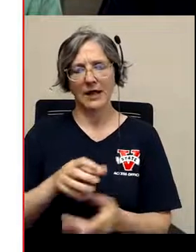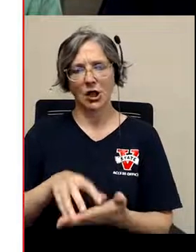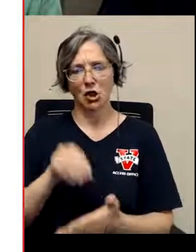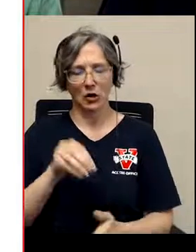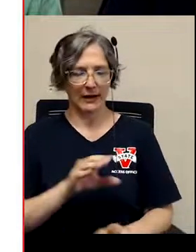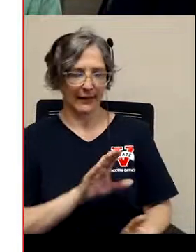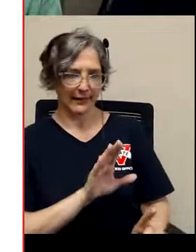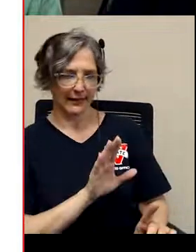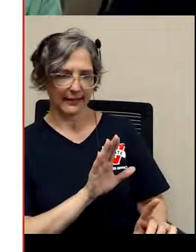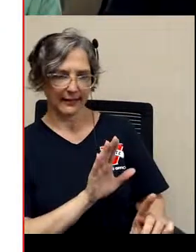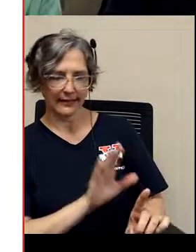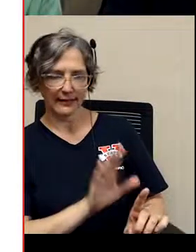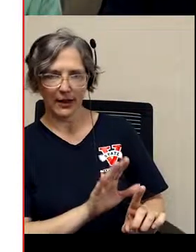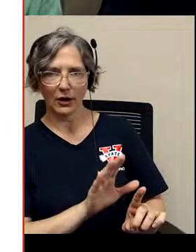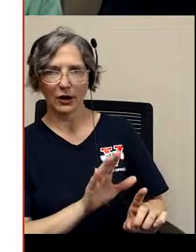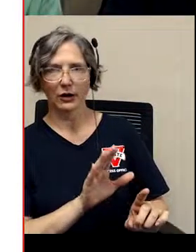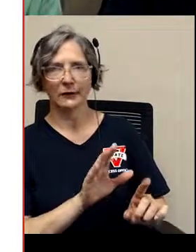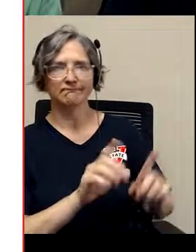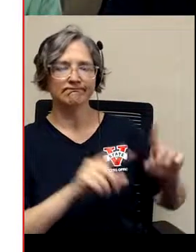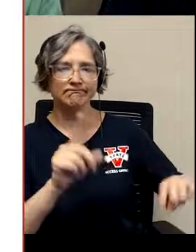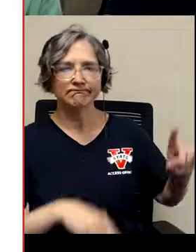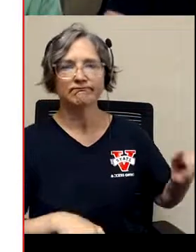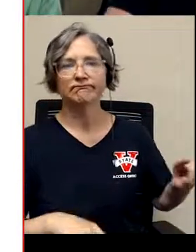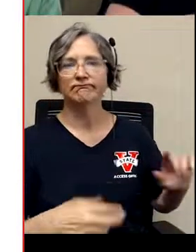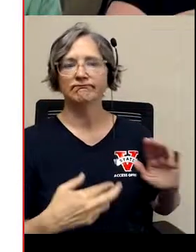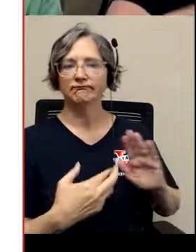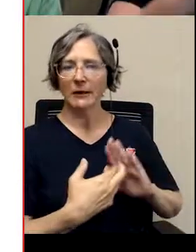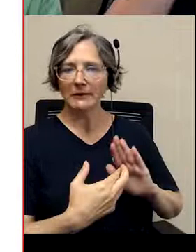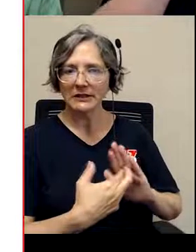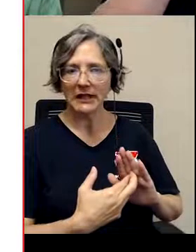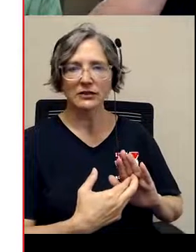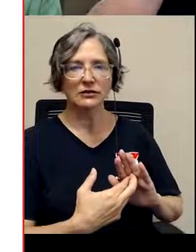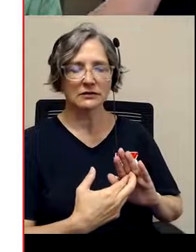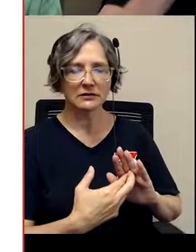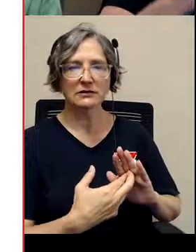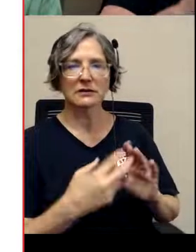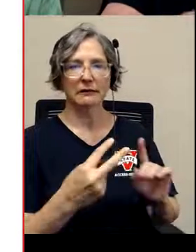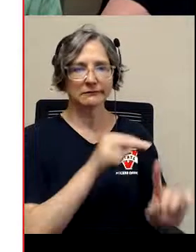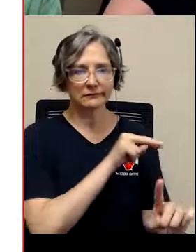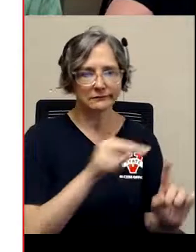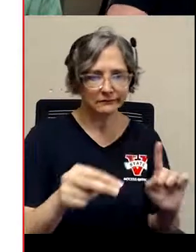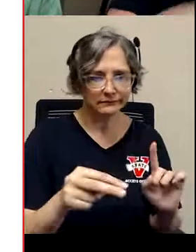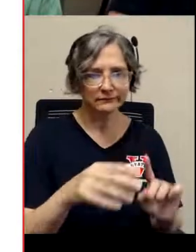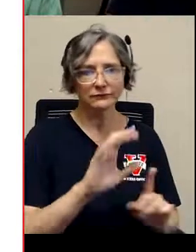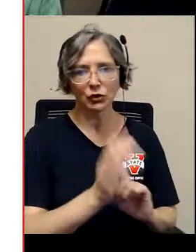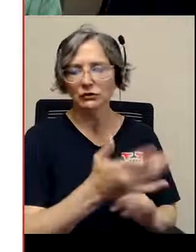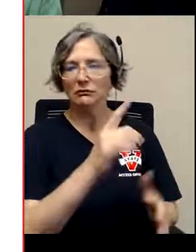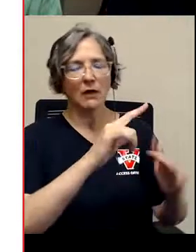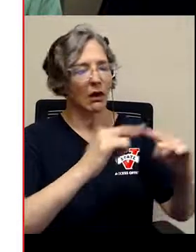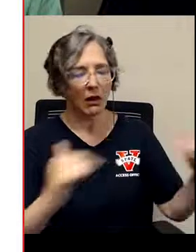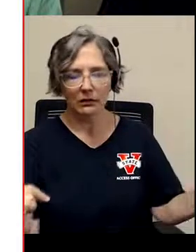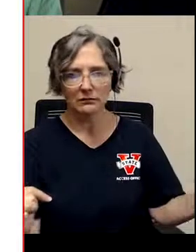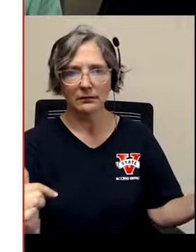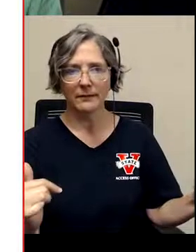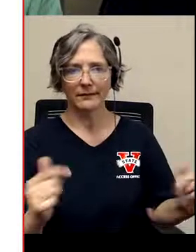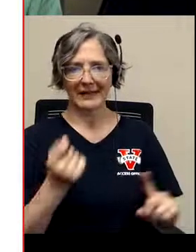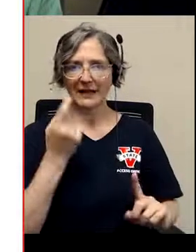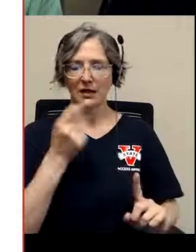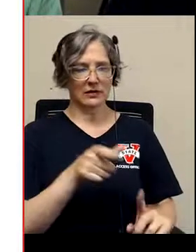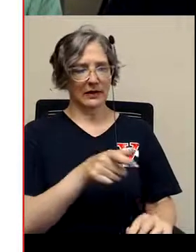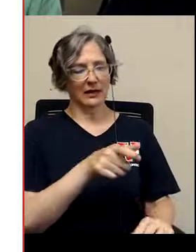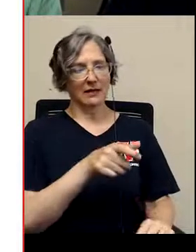senses and various representations, so that they understand that, first of all, what they bring into